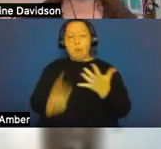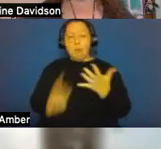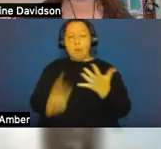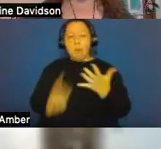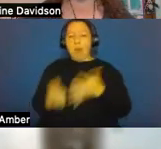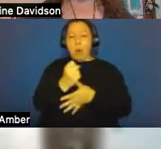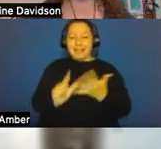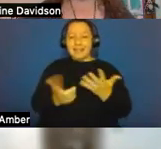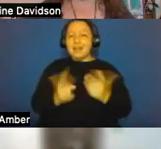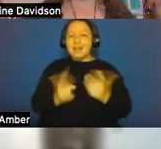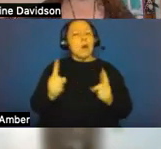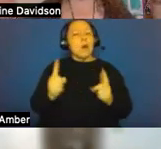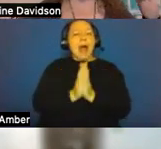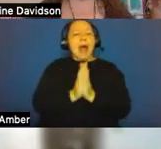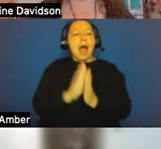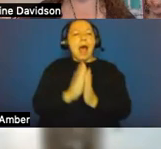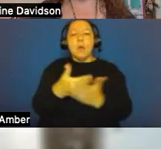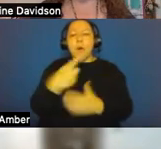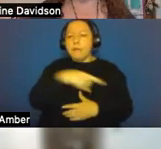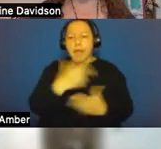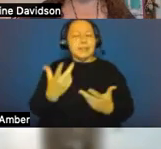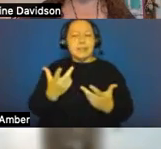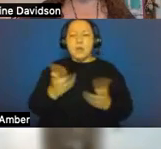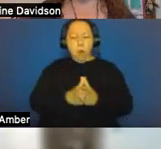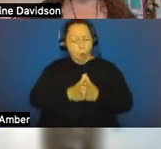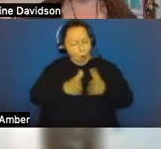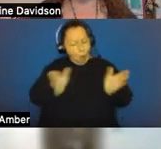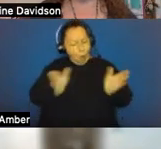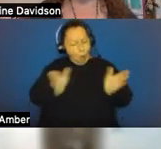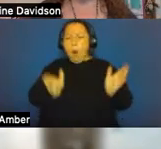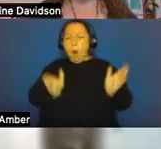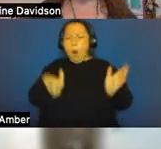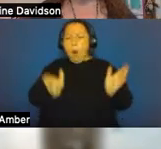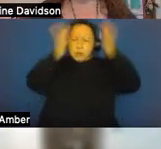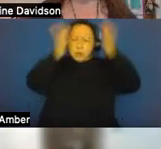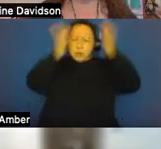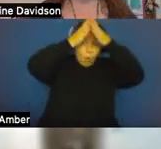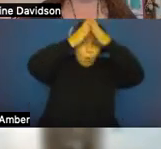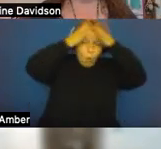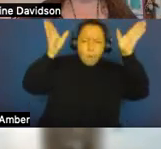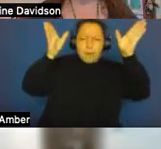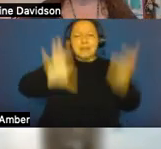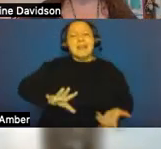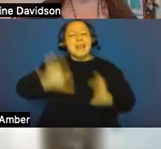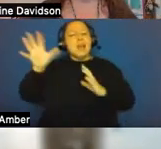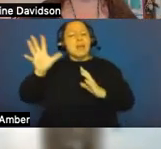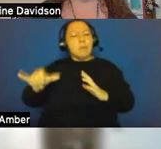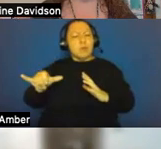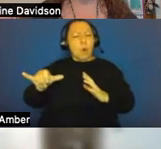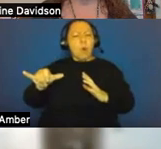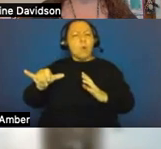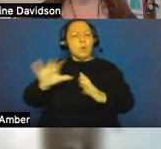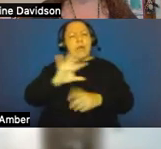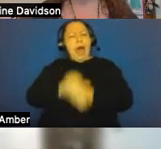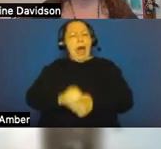hearts and our minds and interrupt our habits around that. we will get done and say